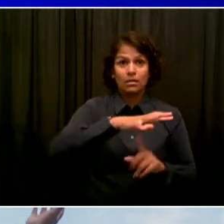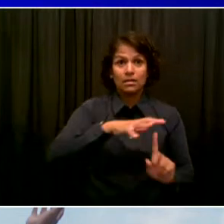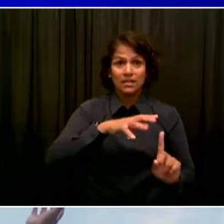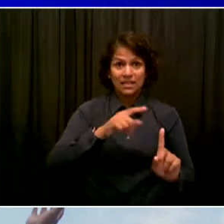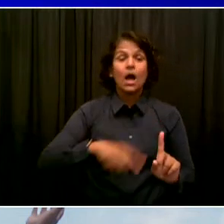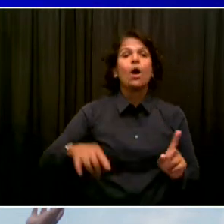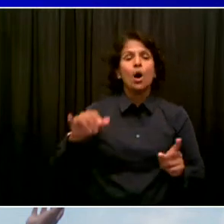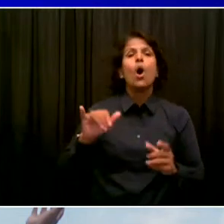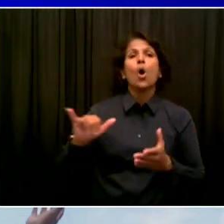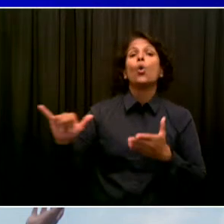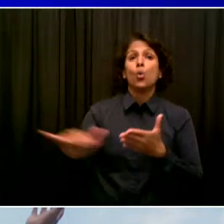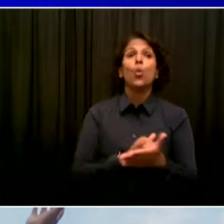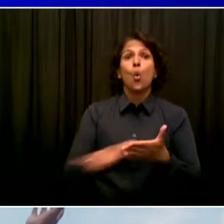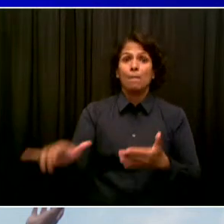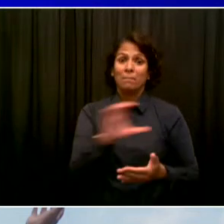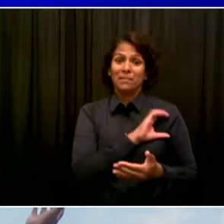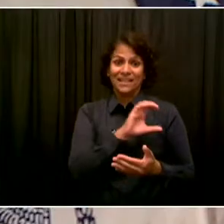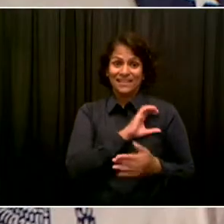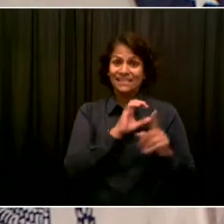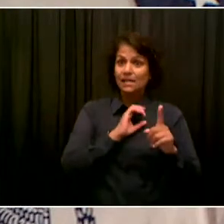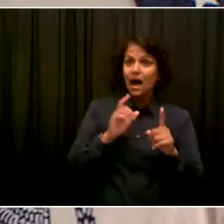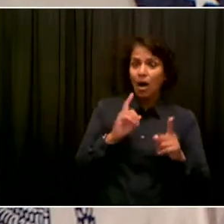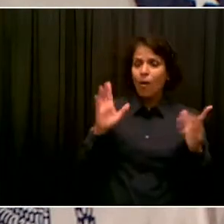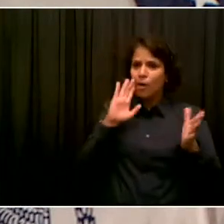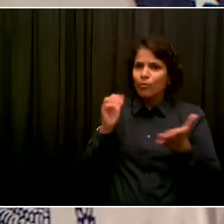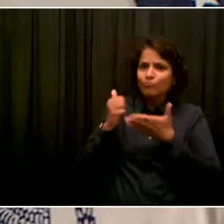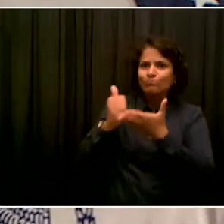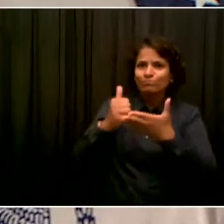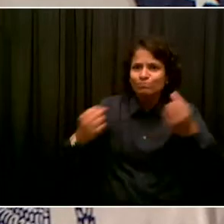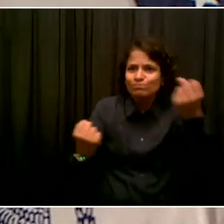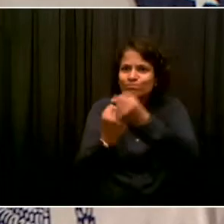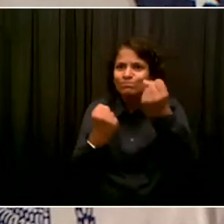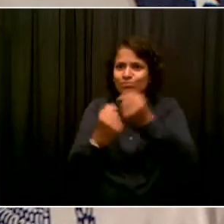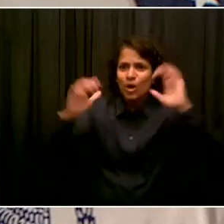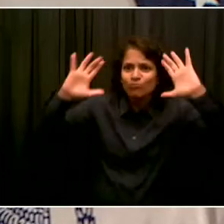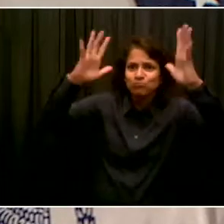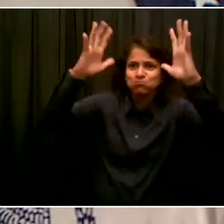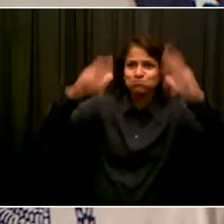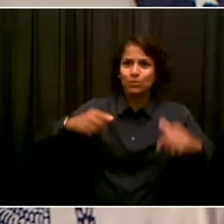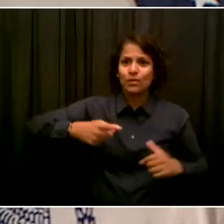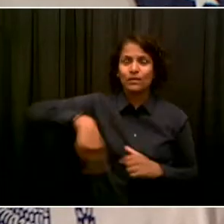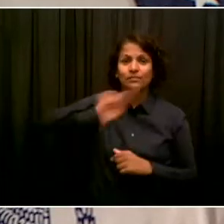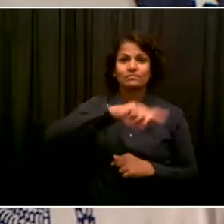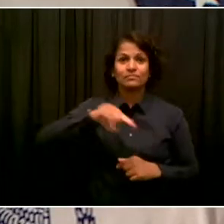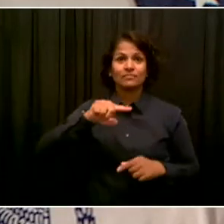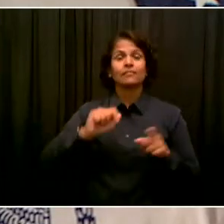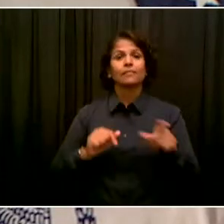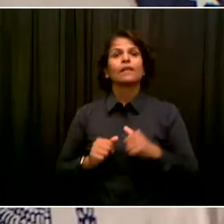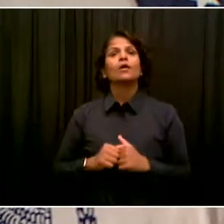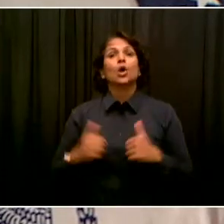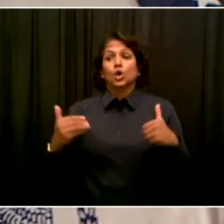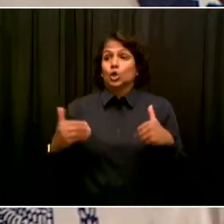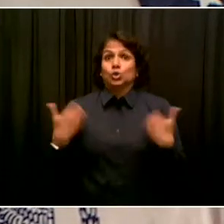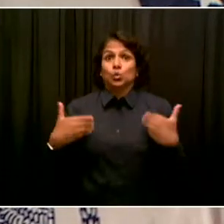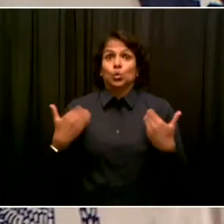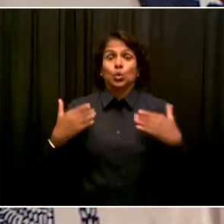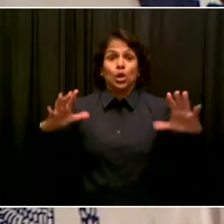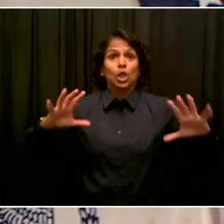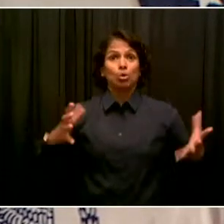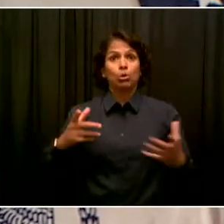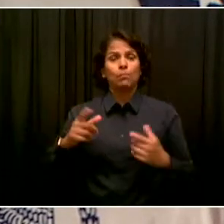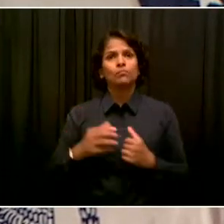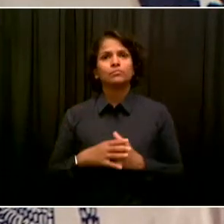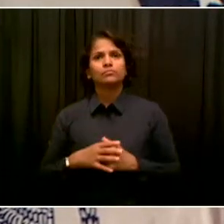very special. Our young people are going to be moved by the things that engage them, the